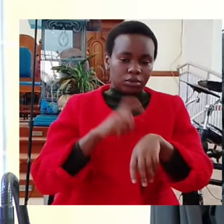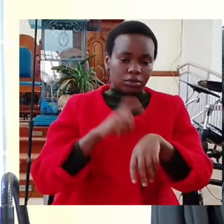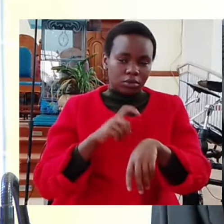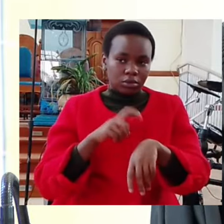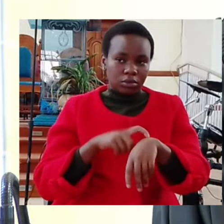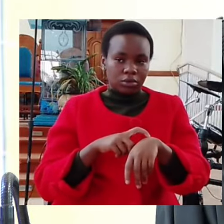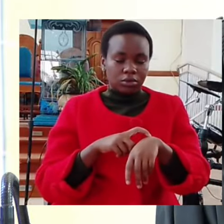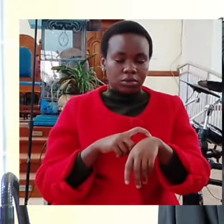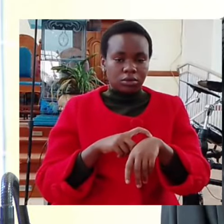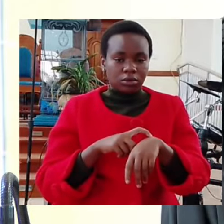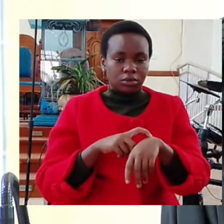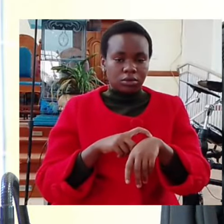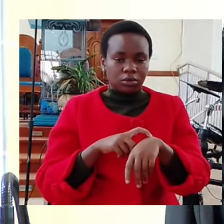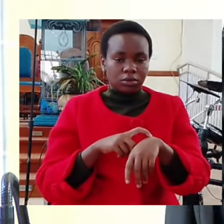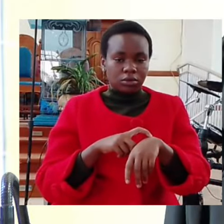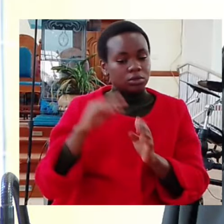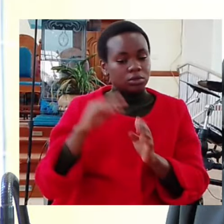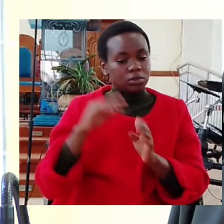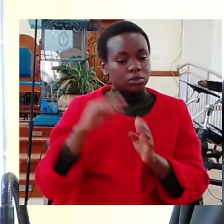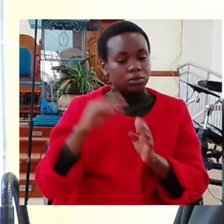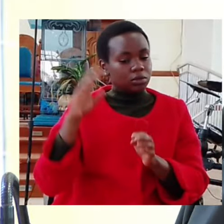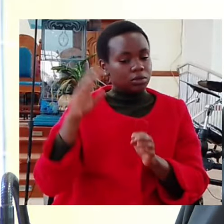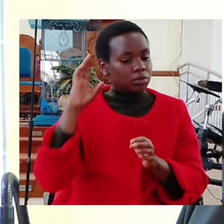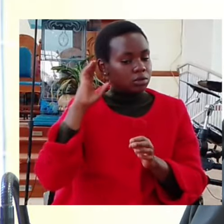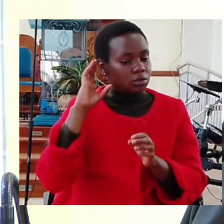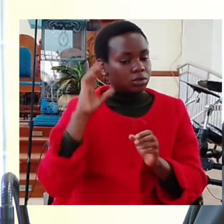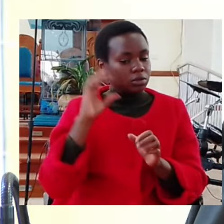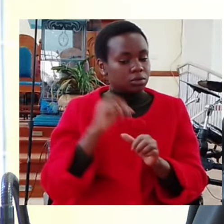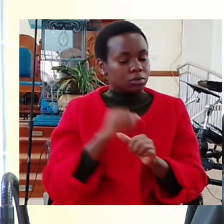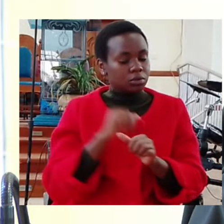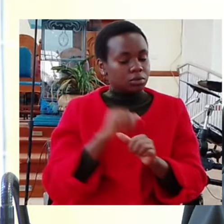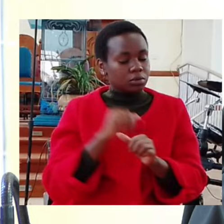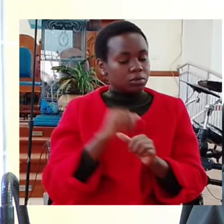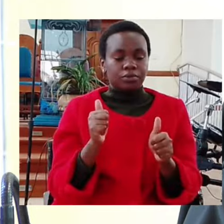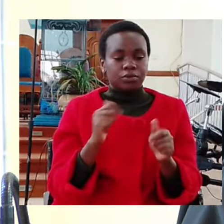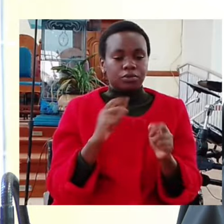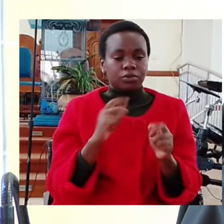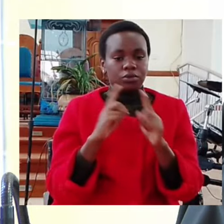makiiguaga. Speak prayers to people when they are hearing.